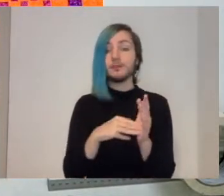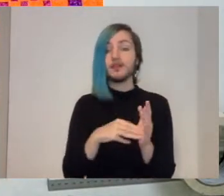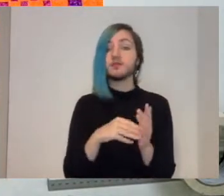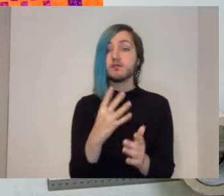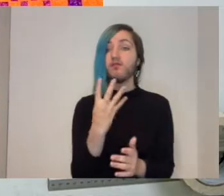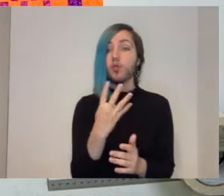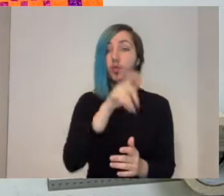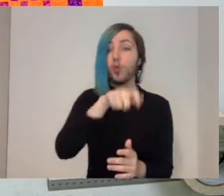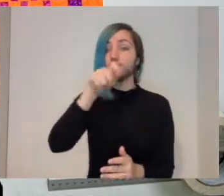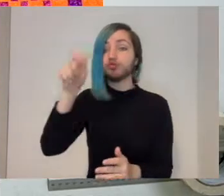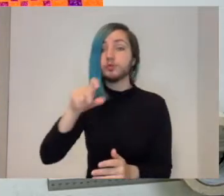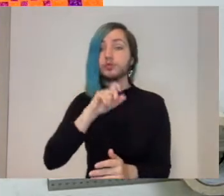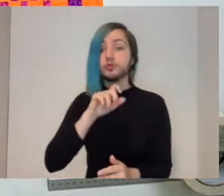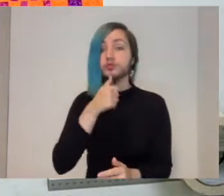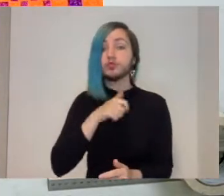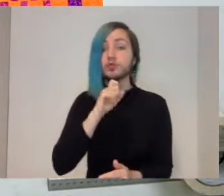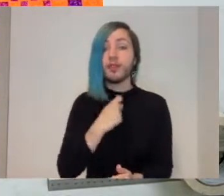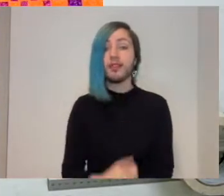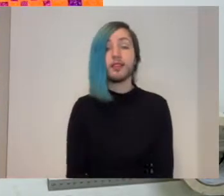of these.